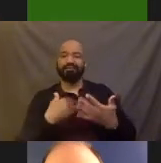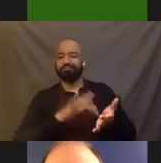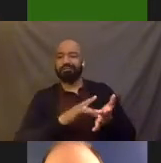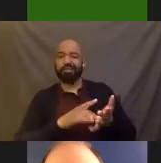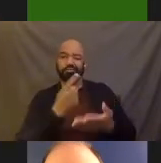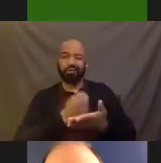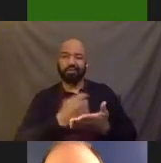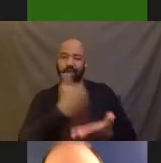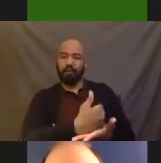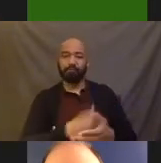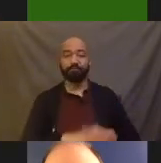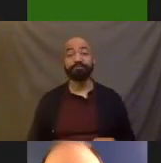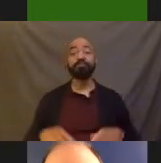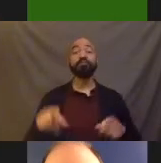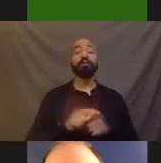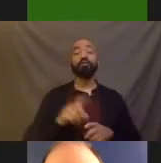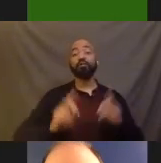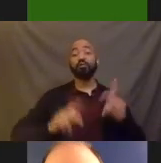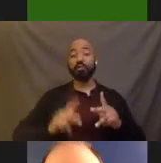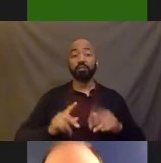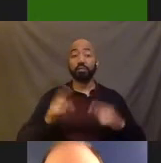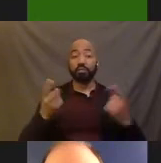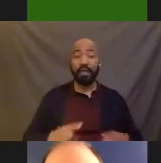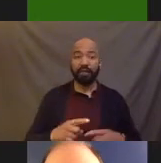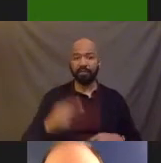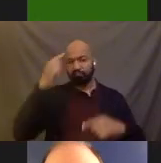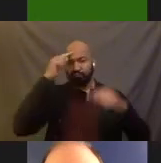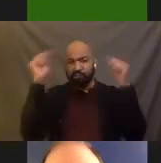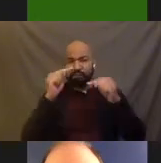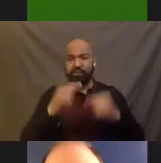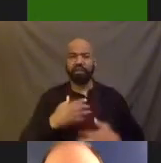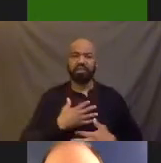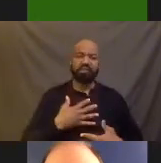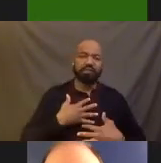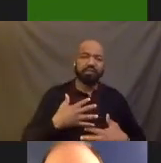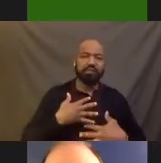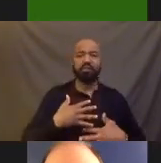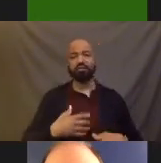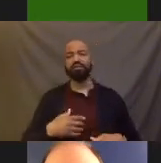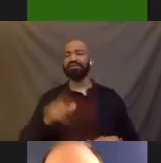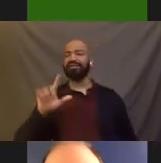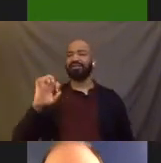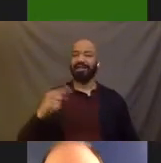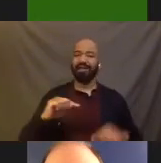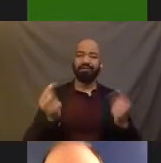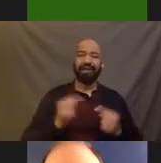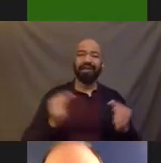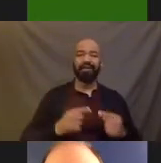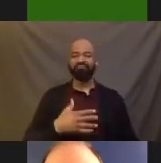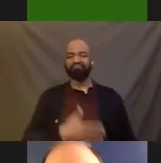headache, shortness of breath, leg pain, abdominal pain. And so you want to monitor yourself 3 weeks after receiving the